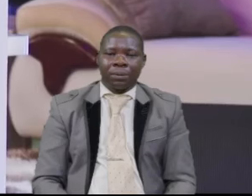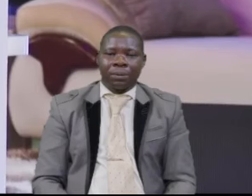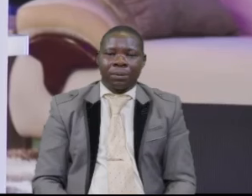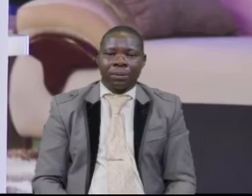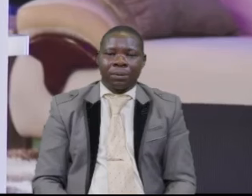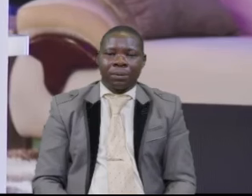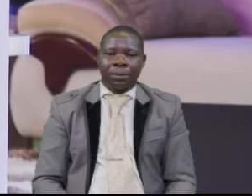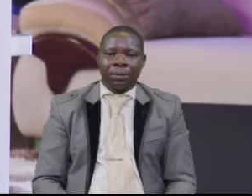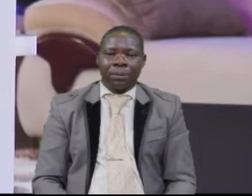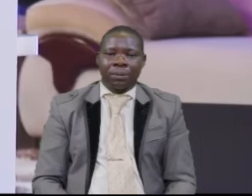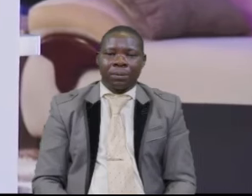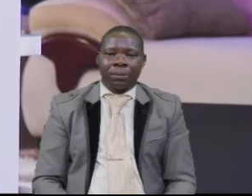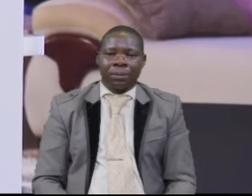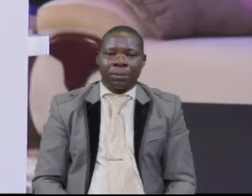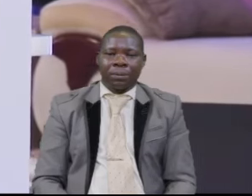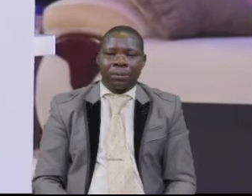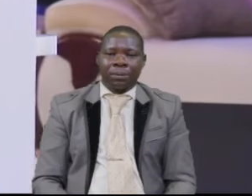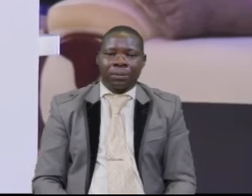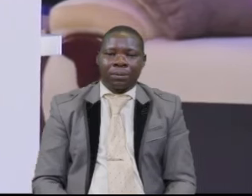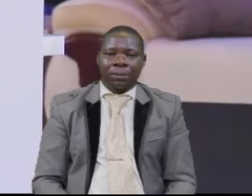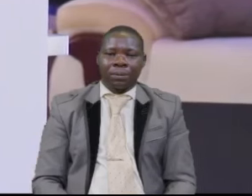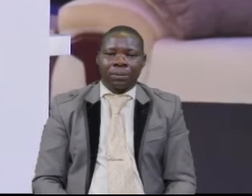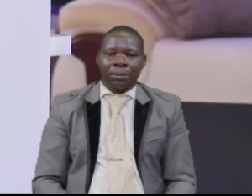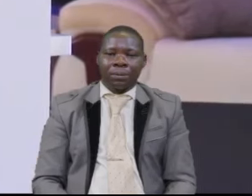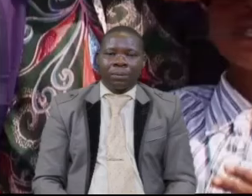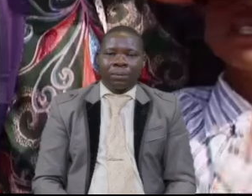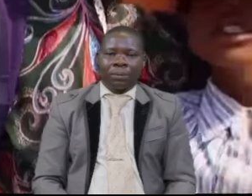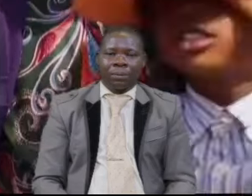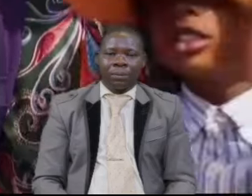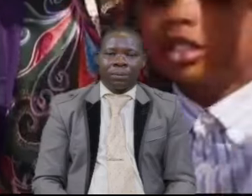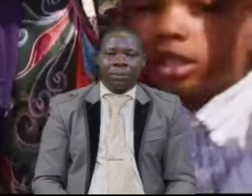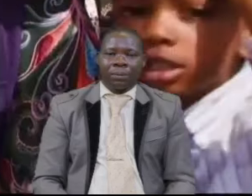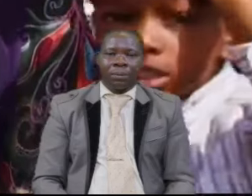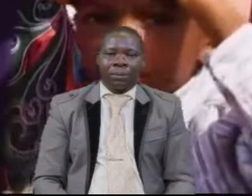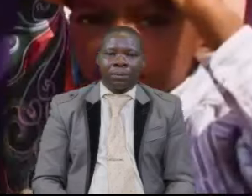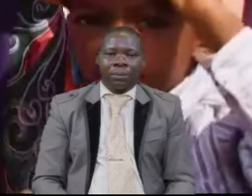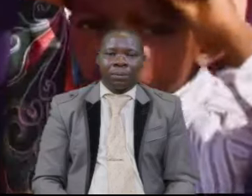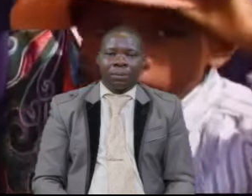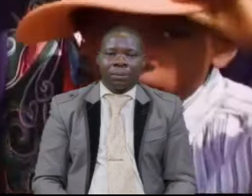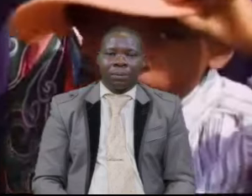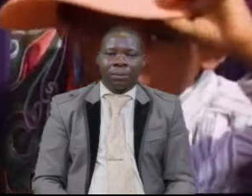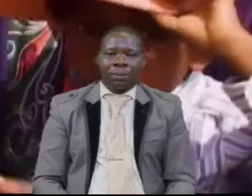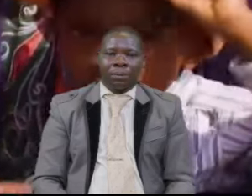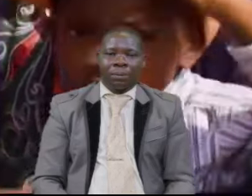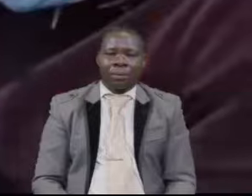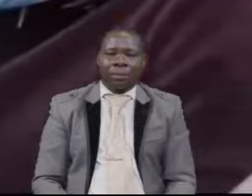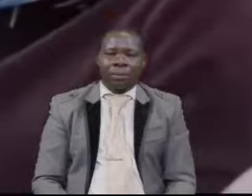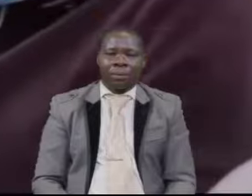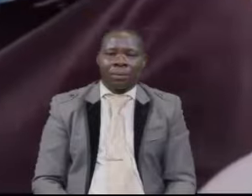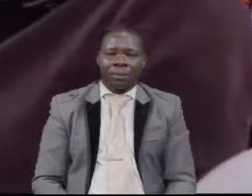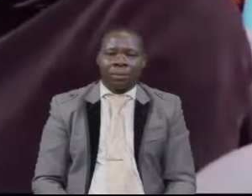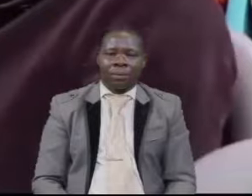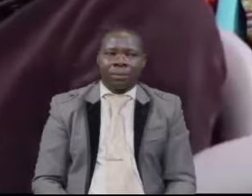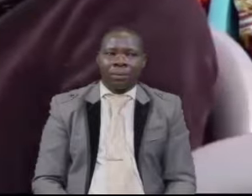the promises of God. The Lord will renew your strength, he'll renew your standing in Jesus' name.